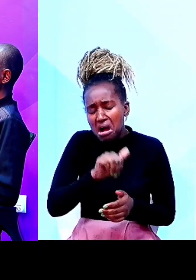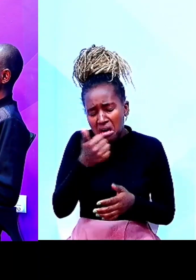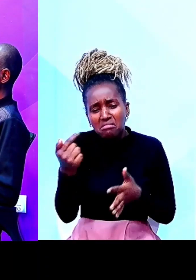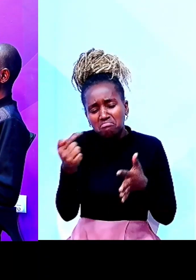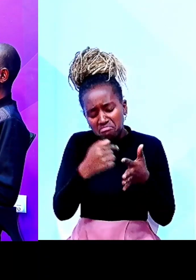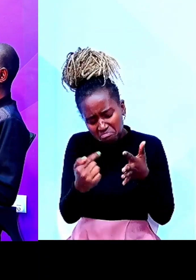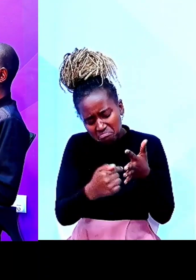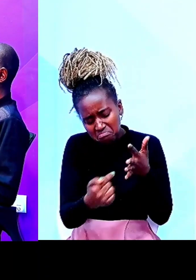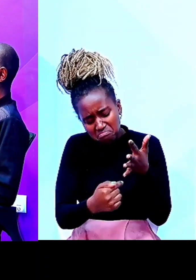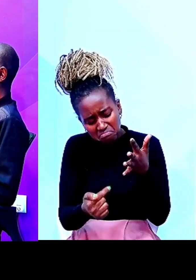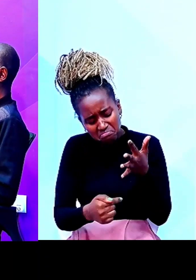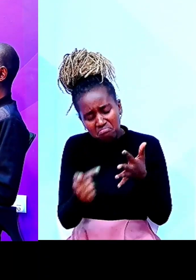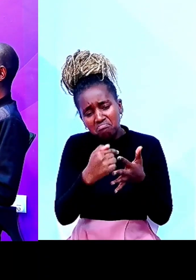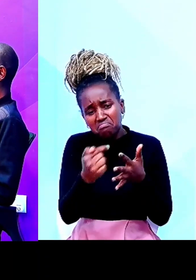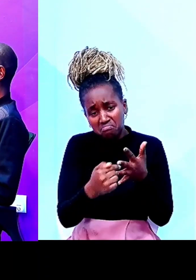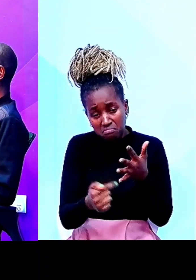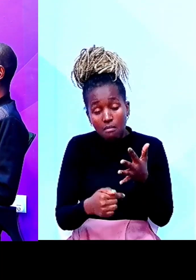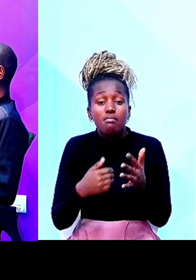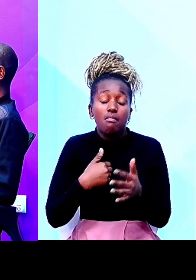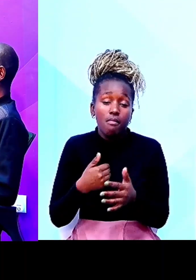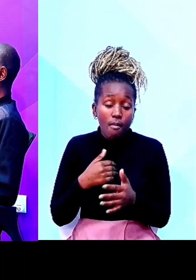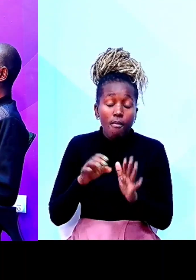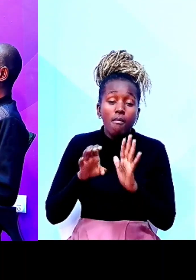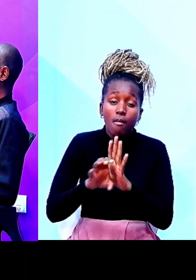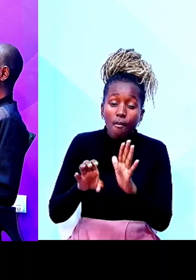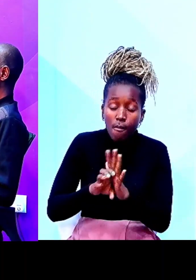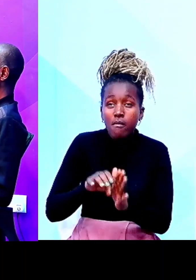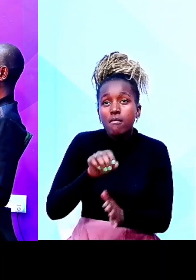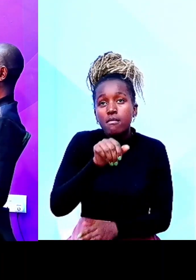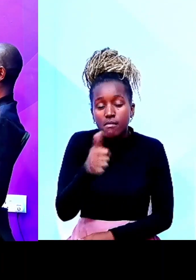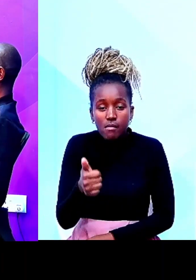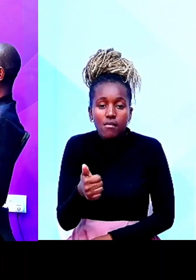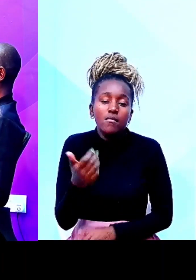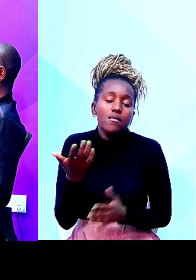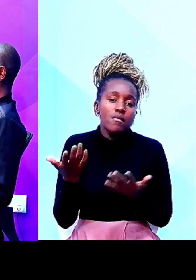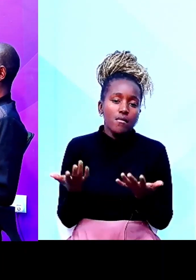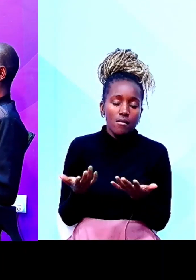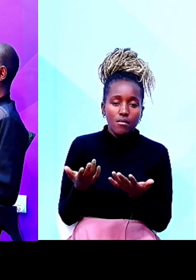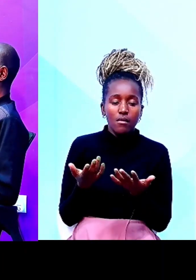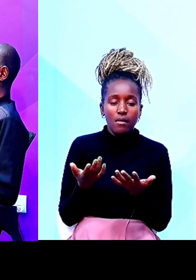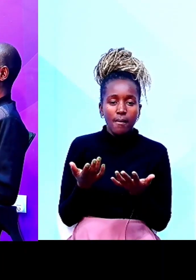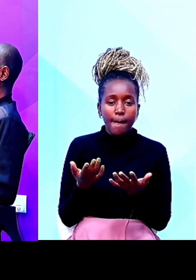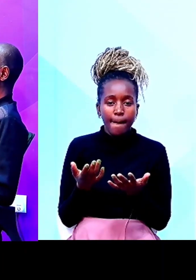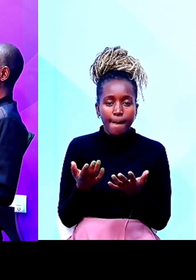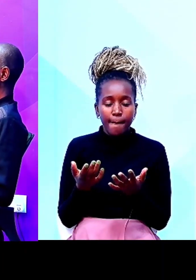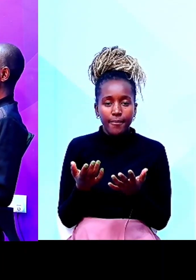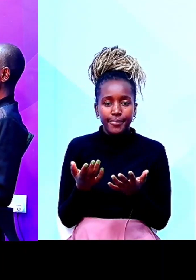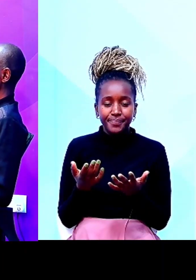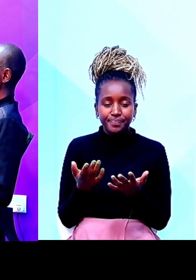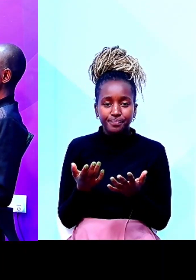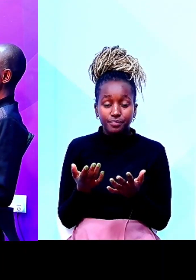several triggers, like a person living with epilepsy is not supposed